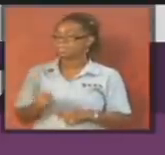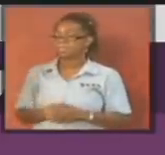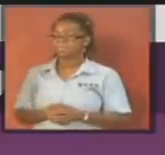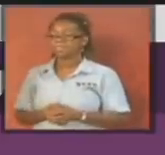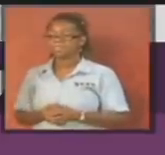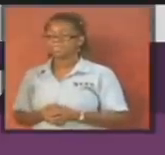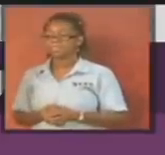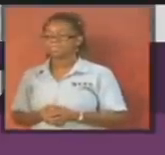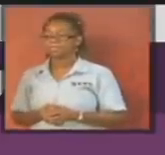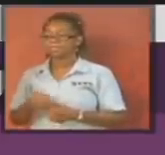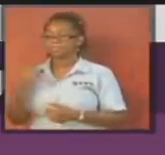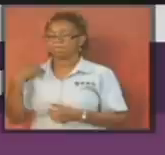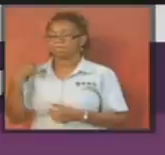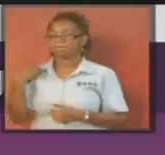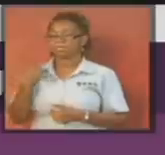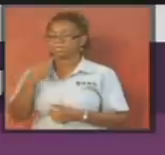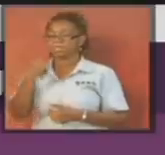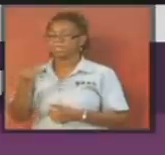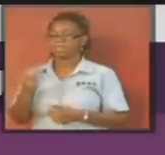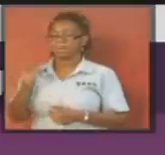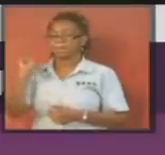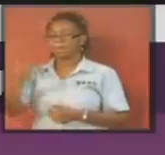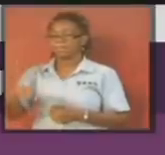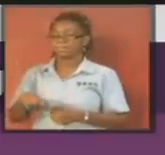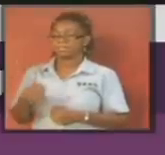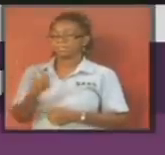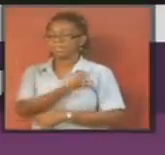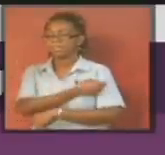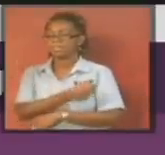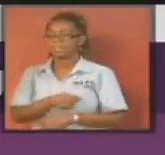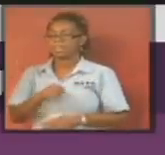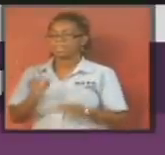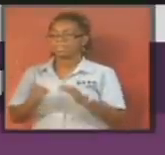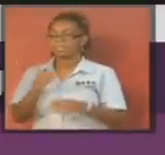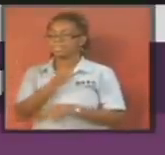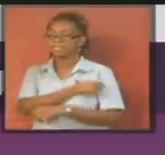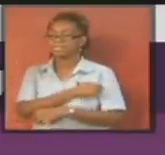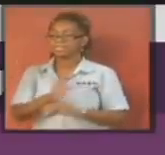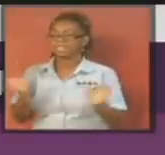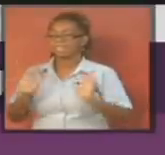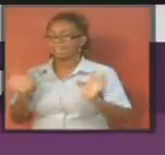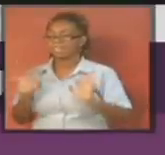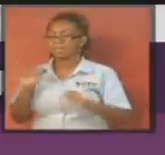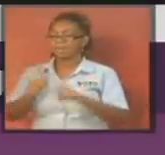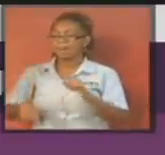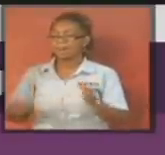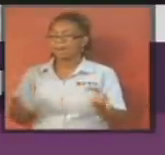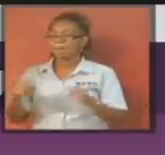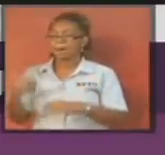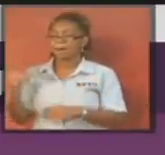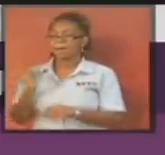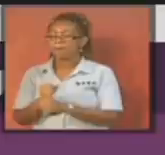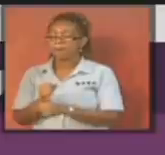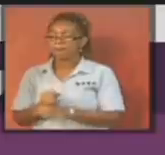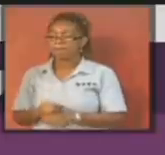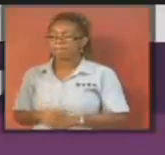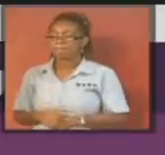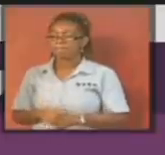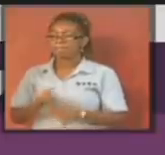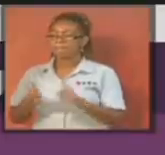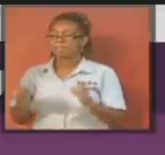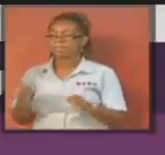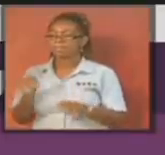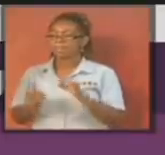vaccine in order to resume work. My questions are, if someone is compelled to get vaccinated and experiences serious side effects, who